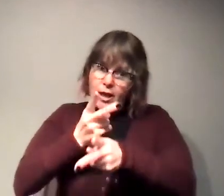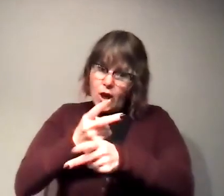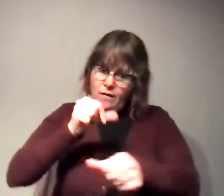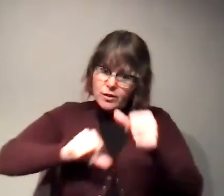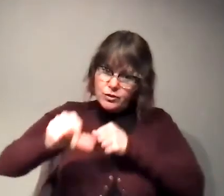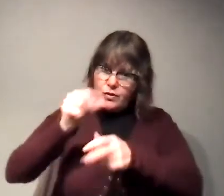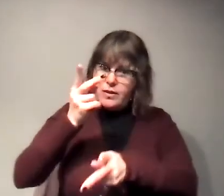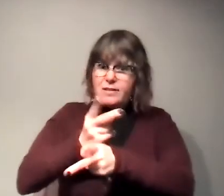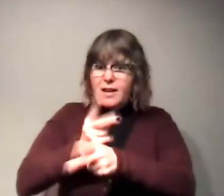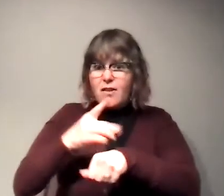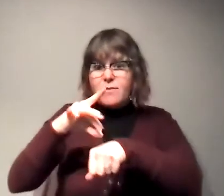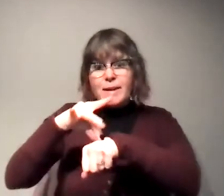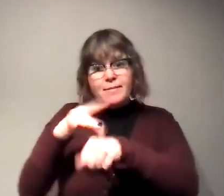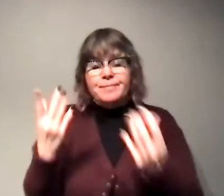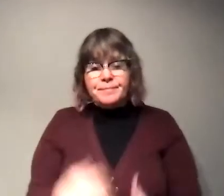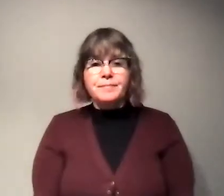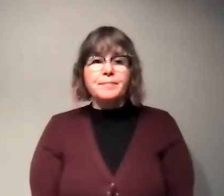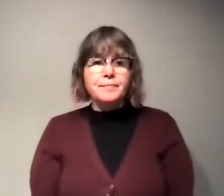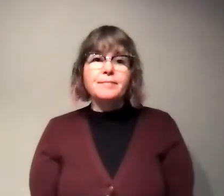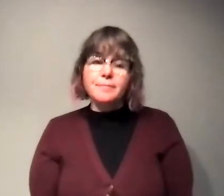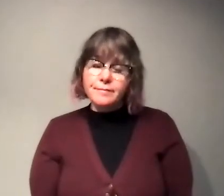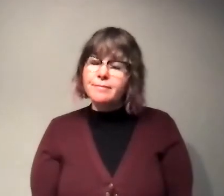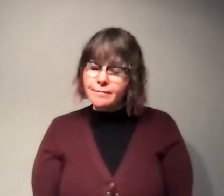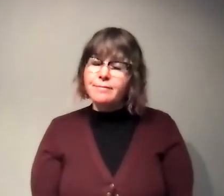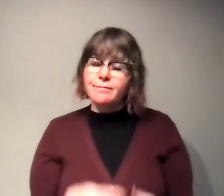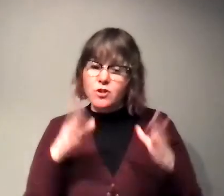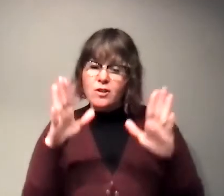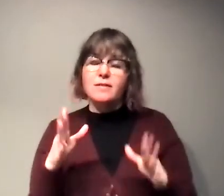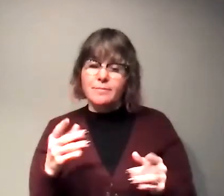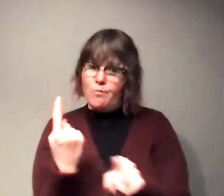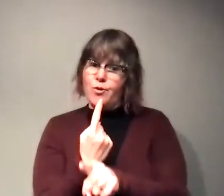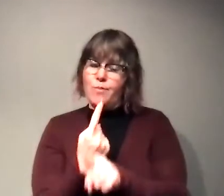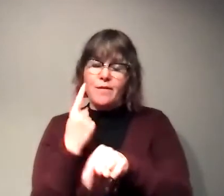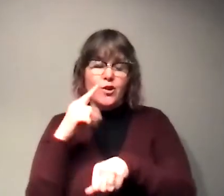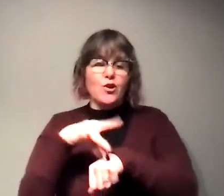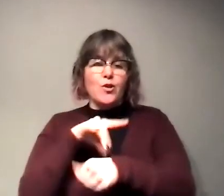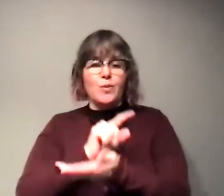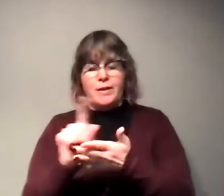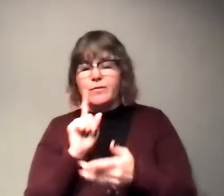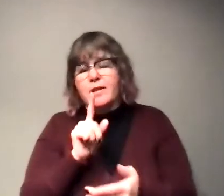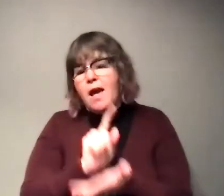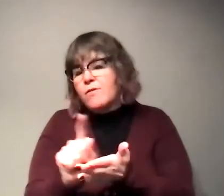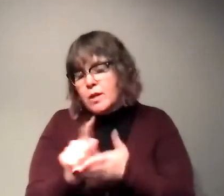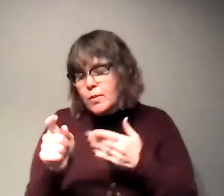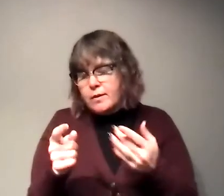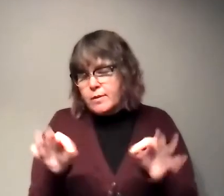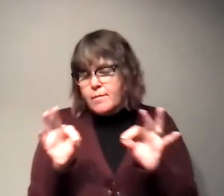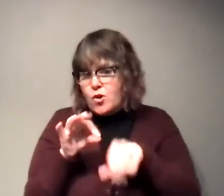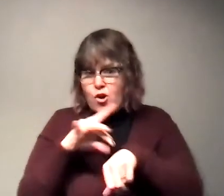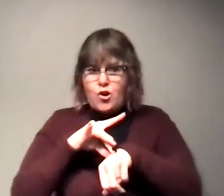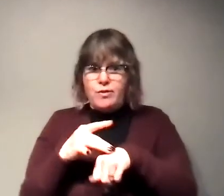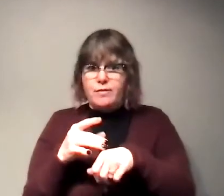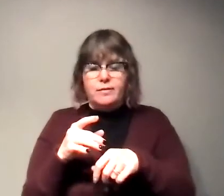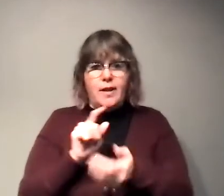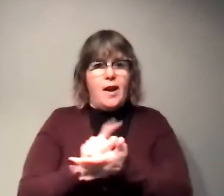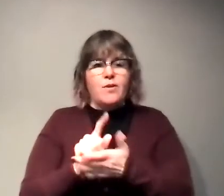and take care of our planet. Solid. Awesome. Very good. Very appropriate for Earth Week and every week, because we're on Earth every week,